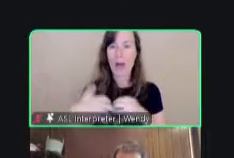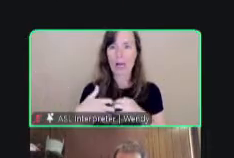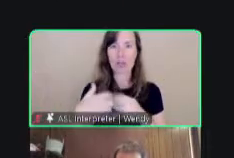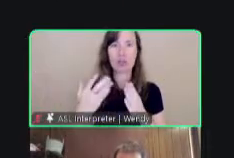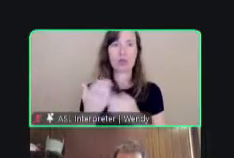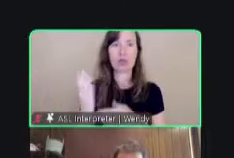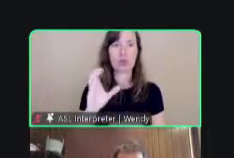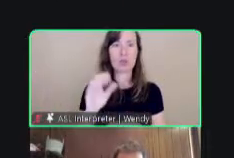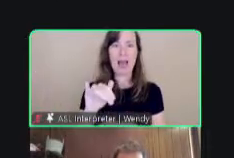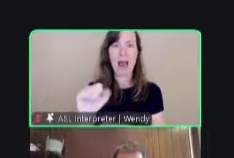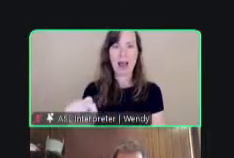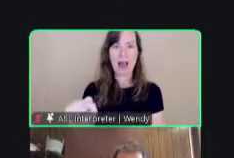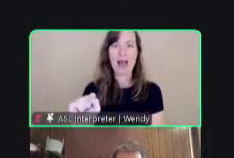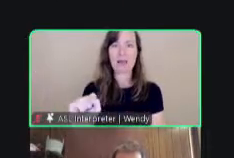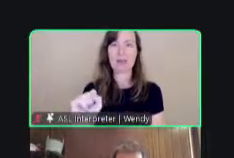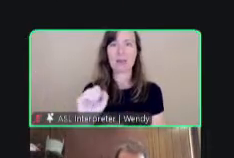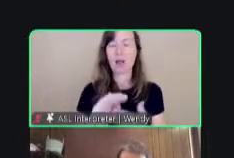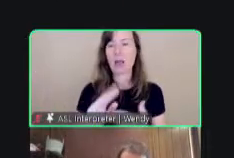$2.2 million